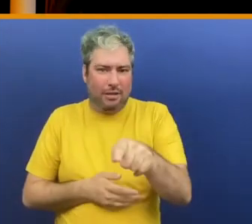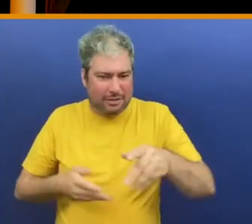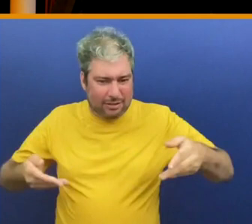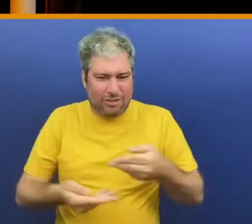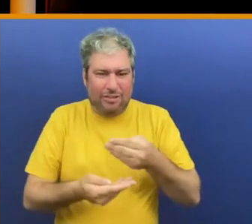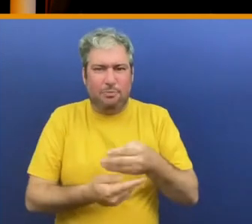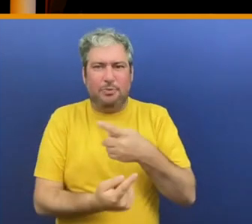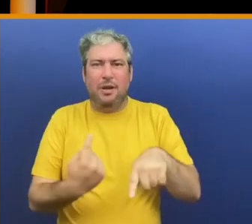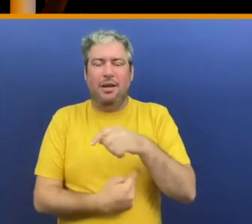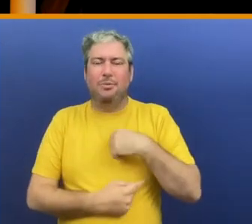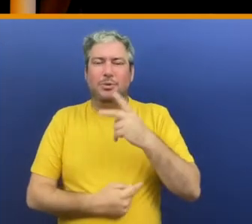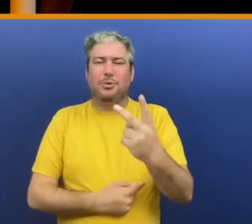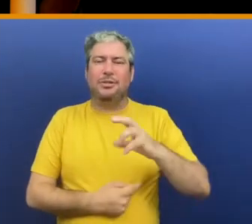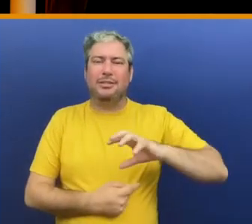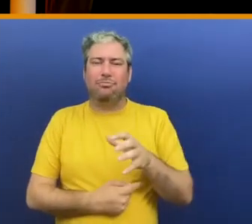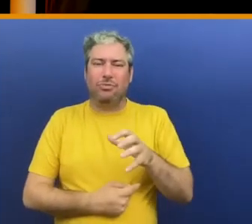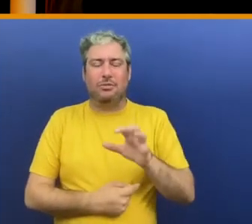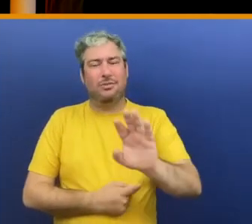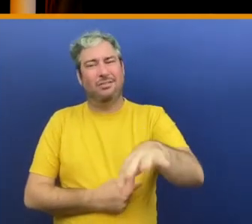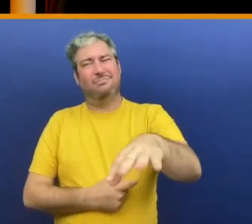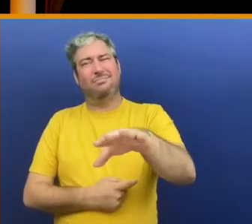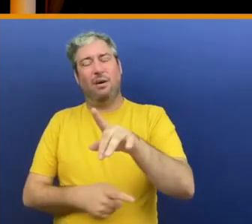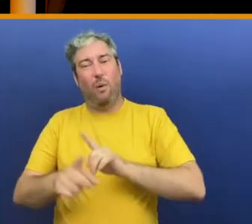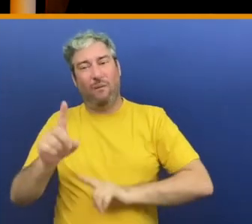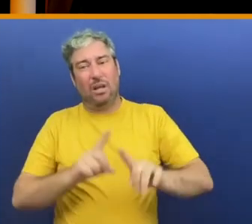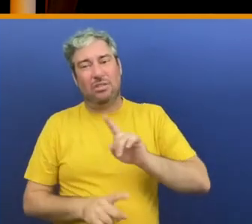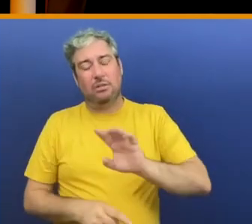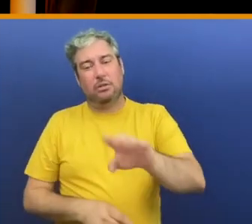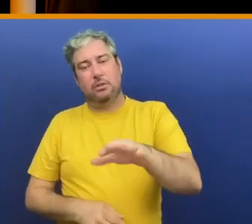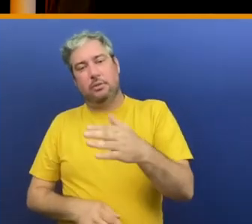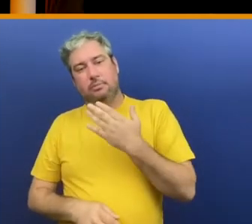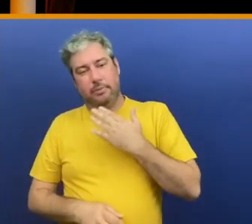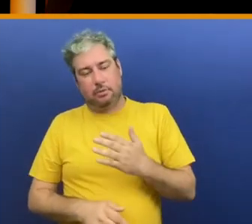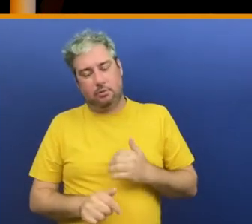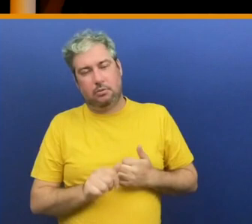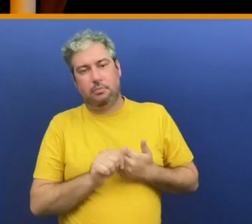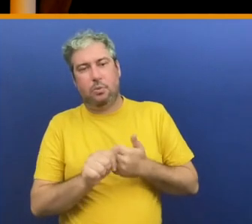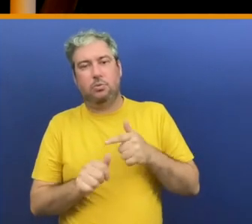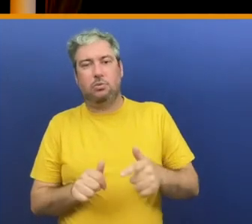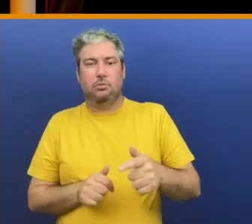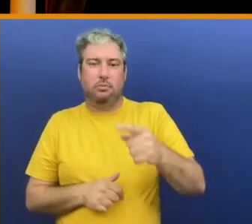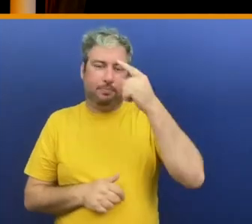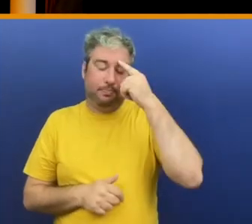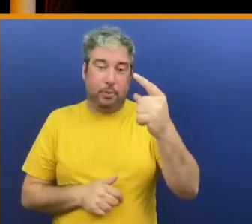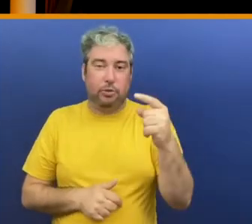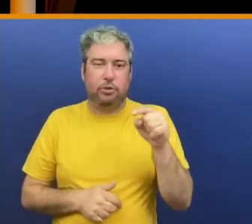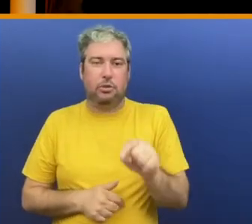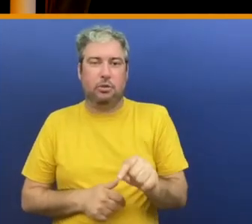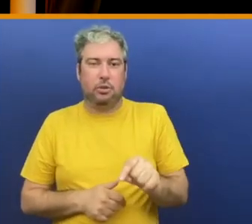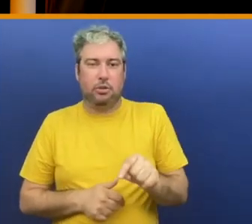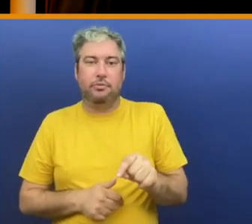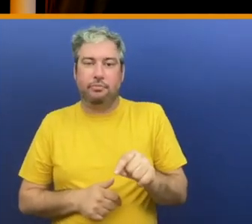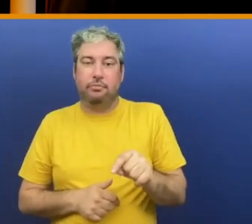to support this motion as it stands. It's not just about Australian free trade, which I've emphasised because I